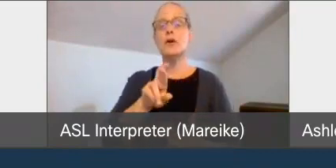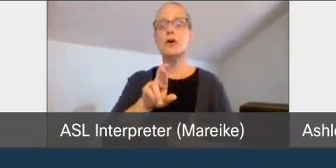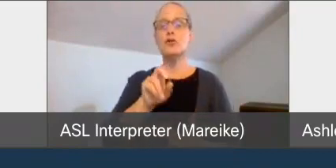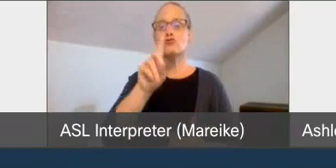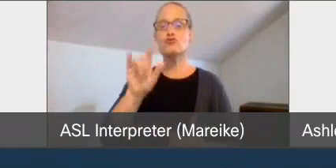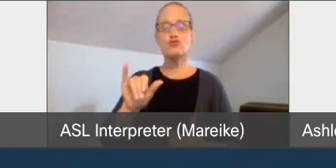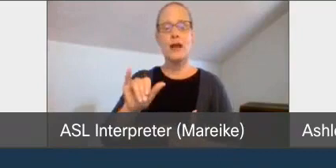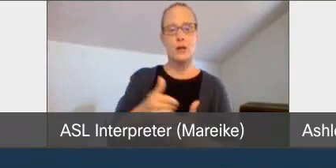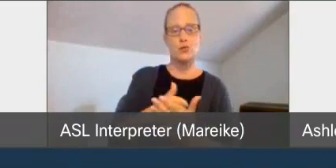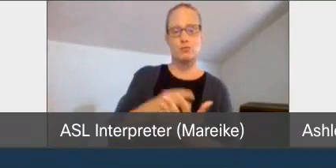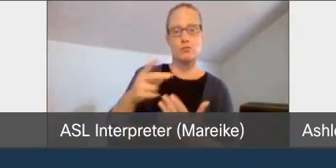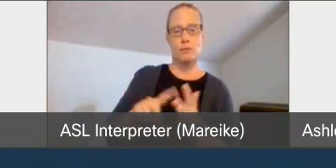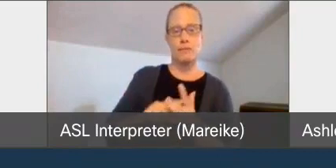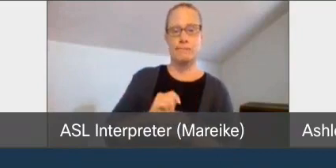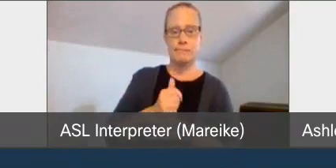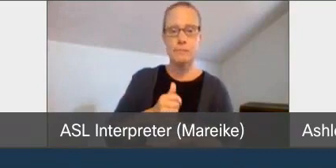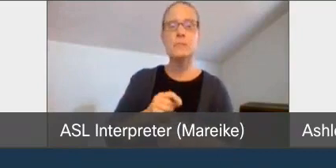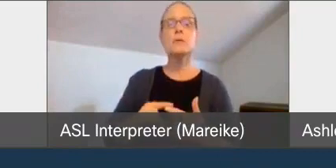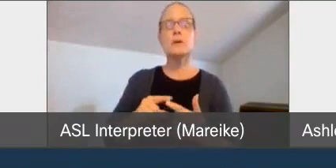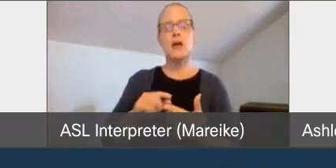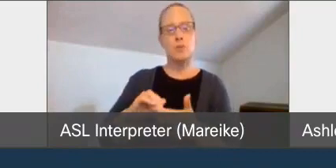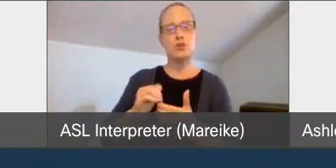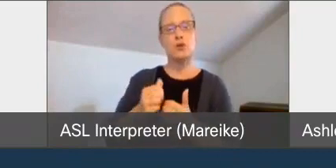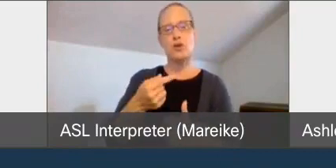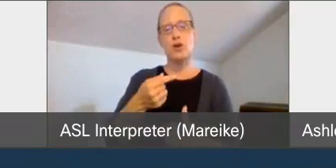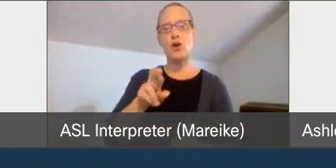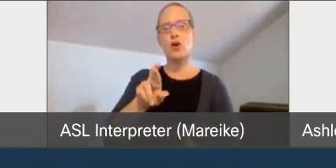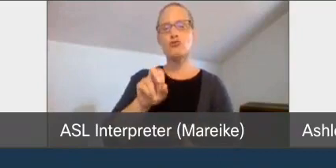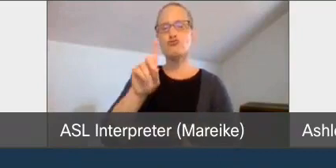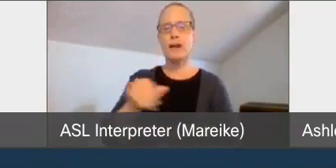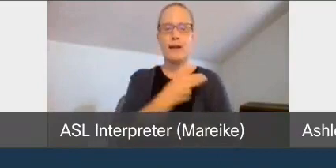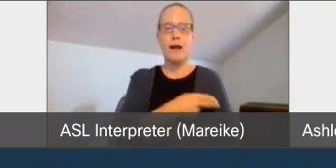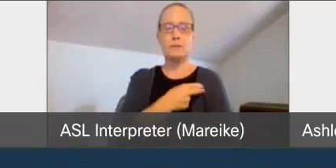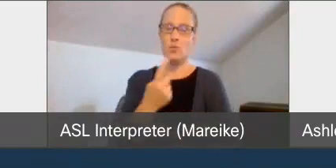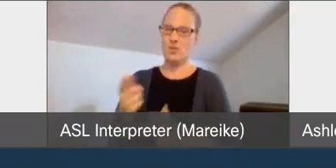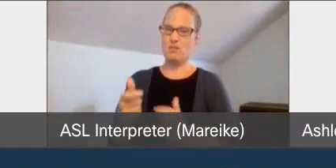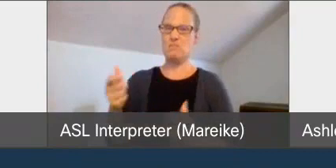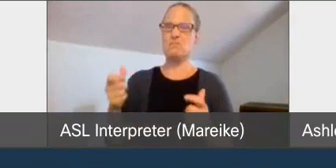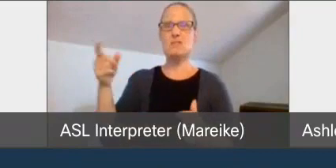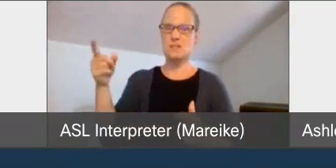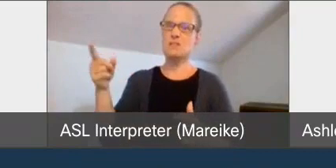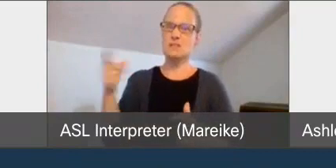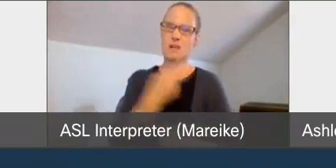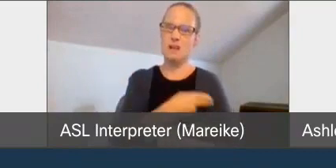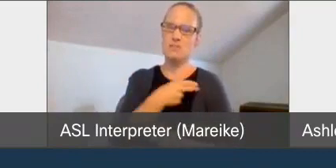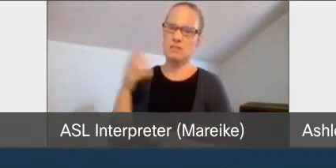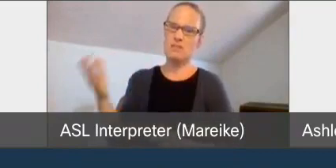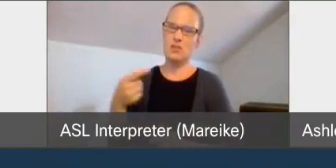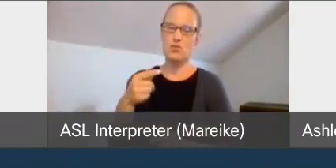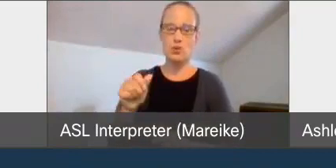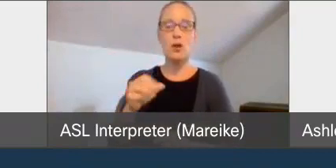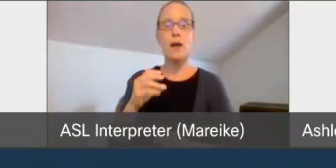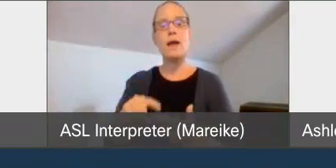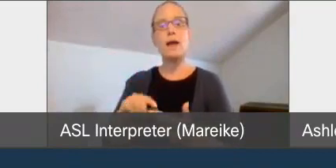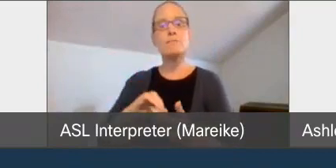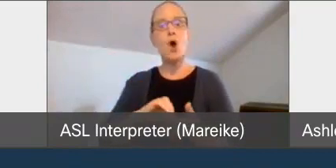our partnerships with Grady Hospital, which is one of the larger hospitals in Georgia, and a partnership with our mobile